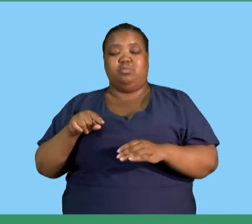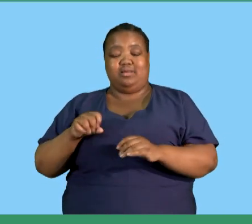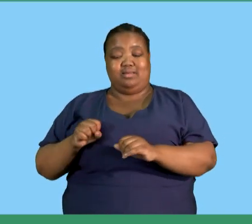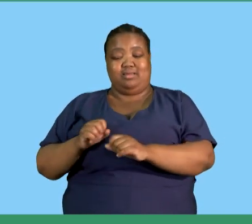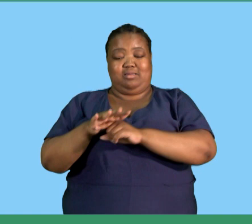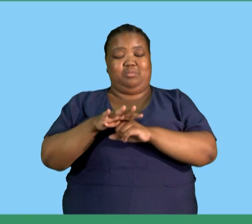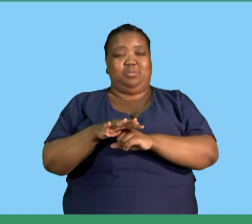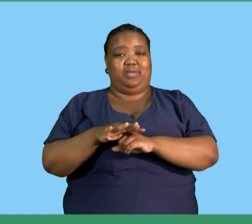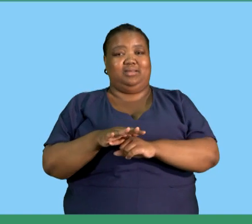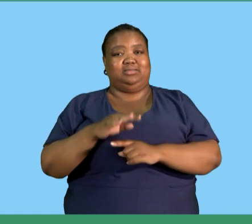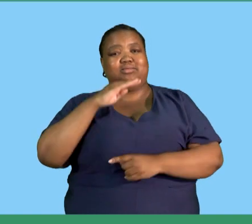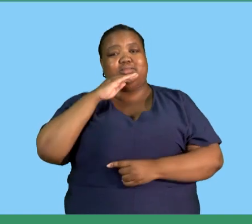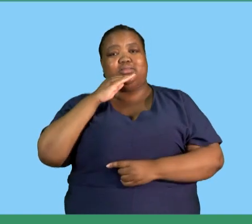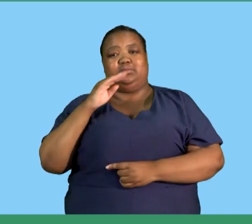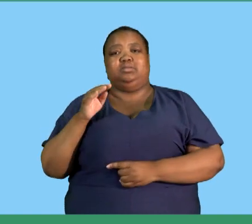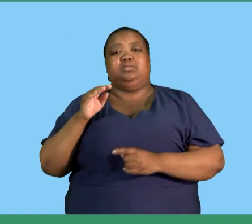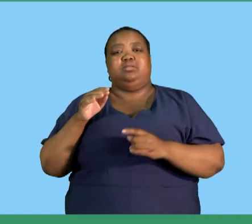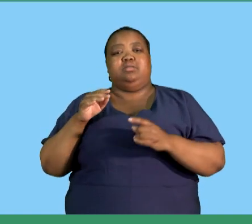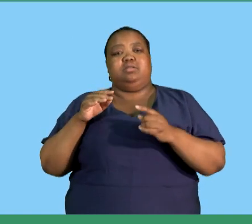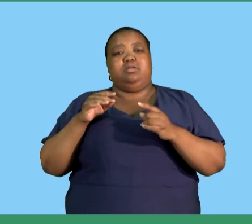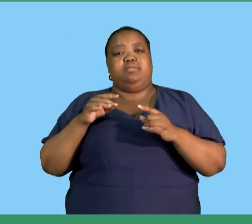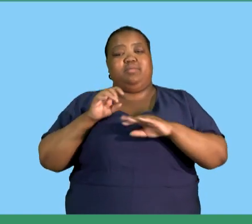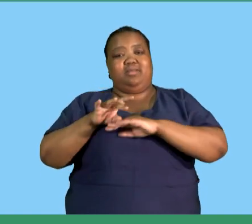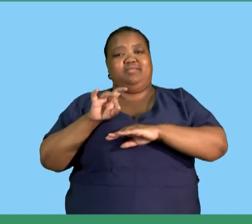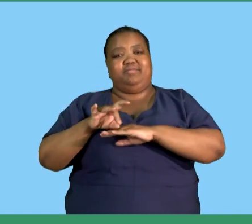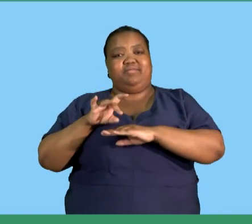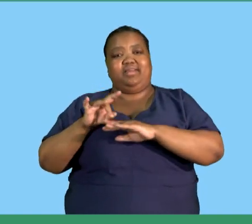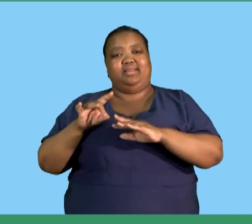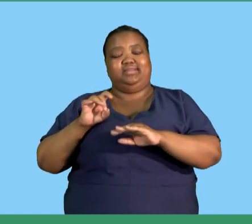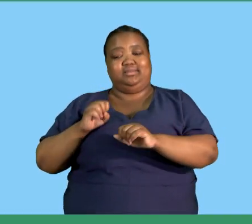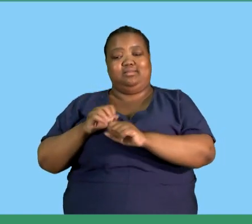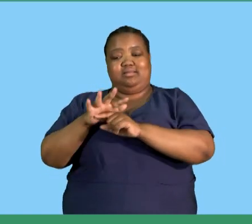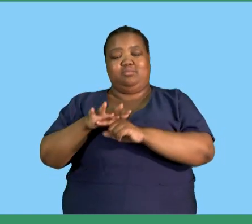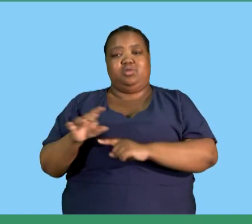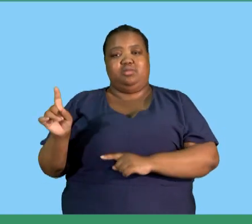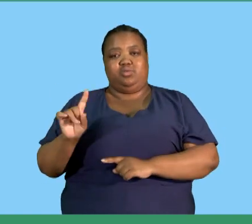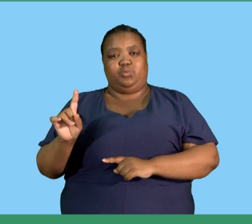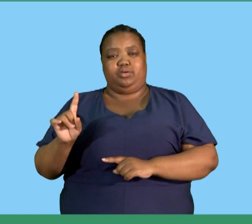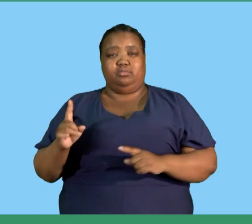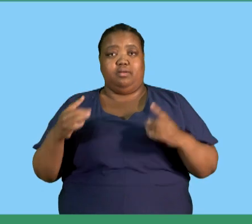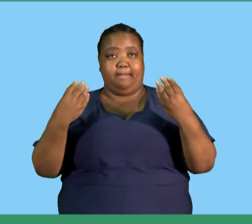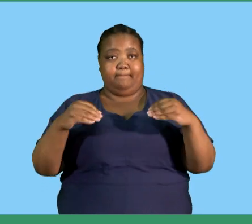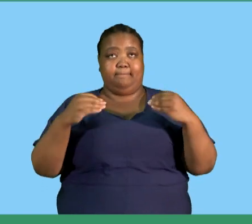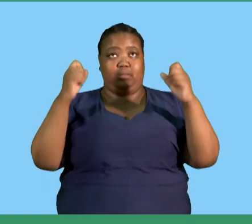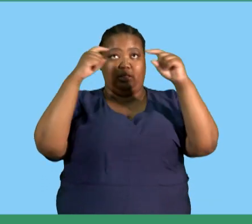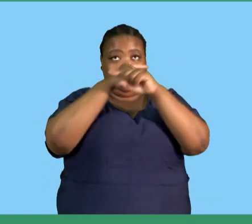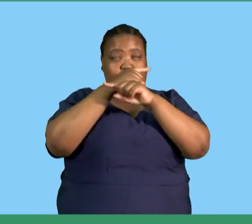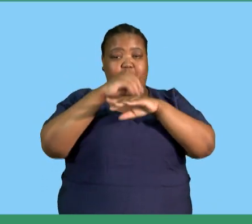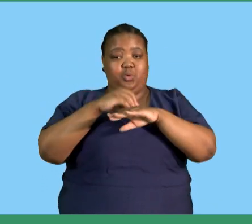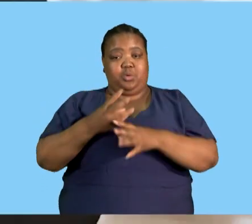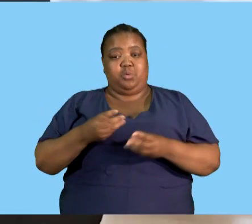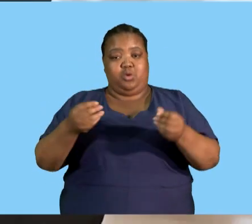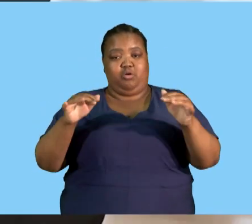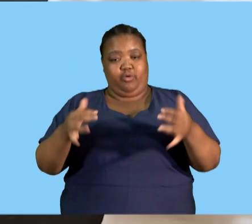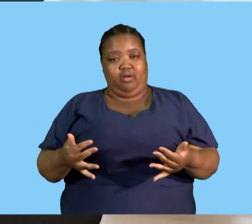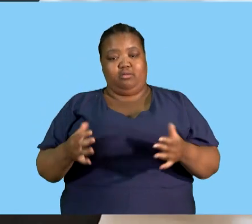the application, but the impact of the nominal group technique in solving the complex business